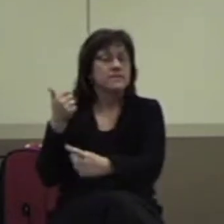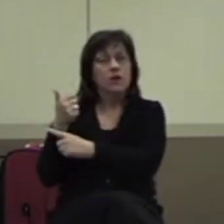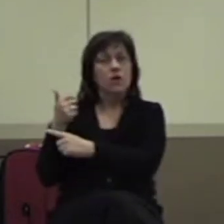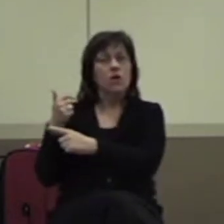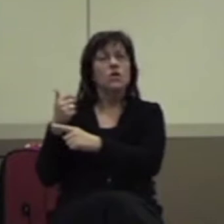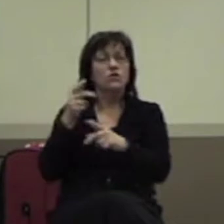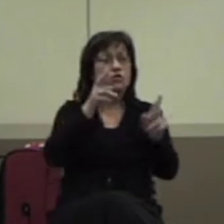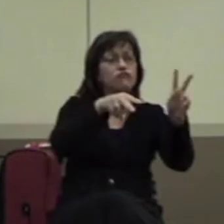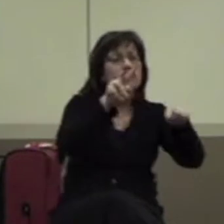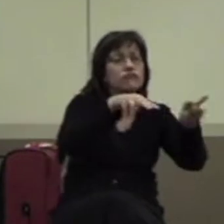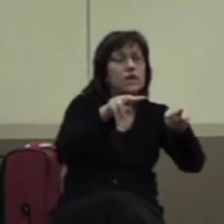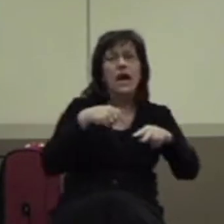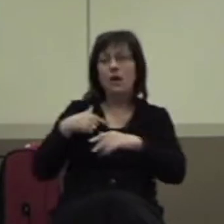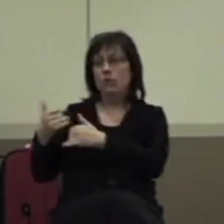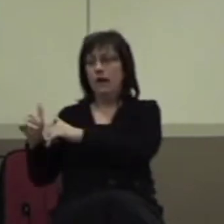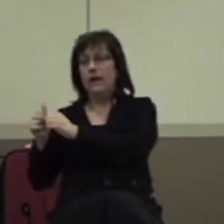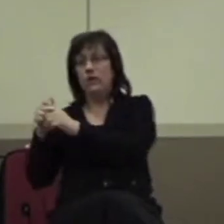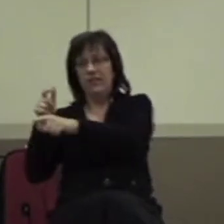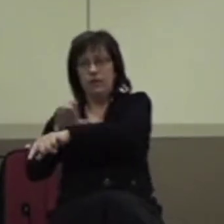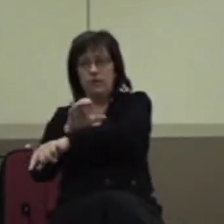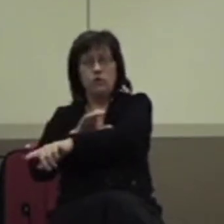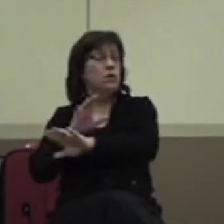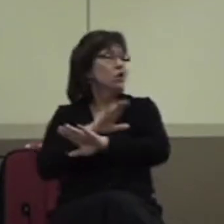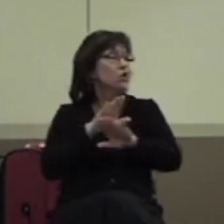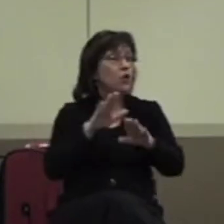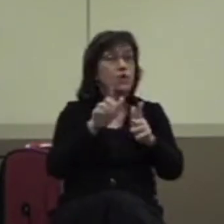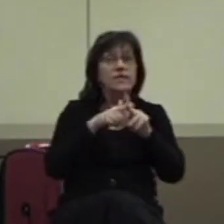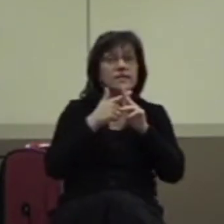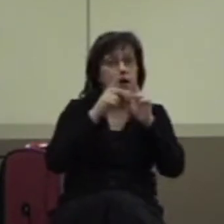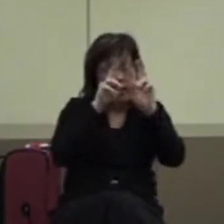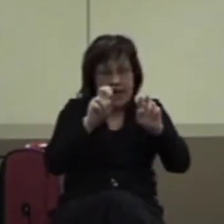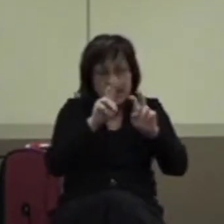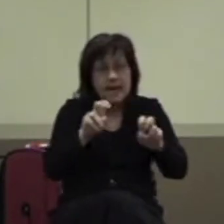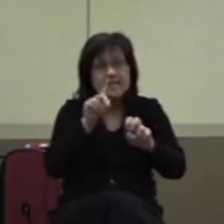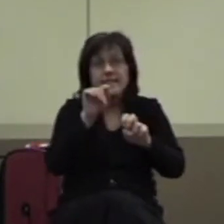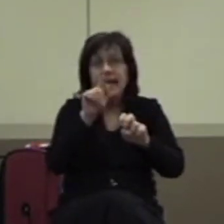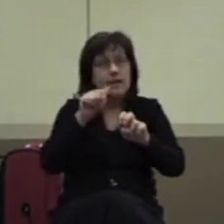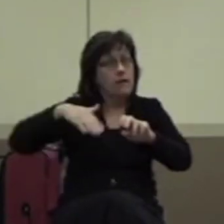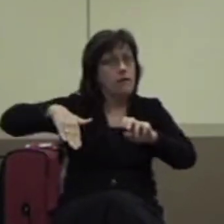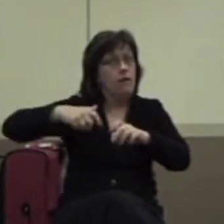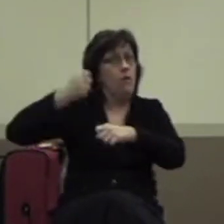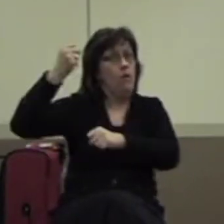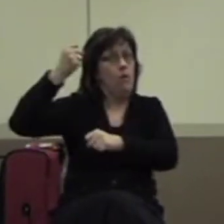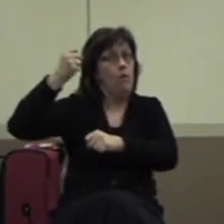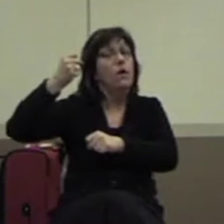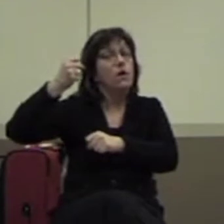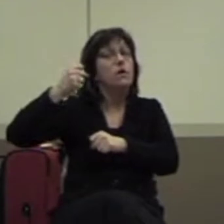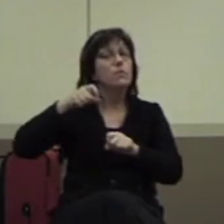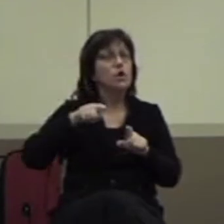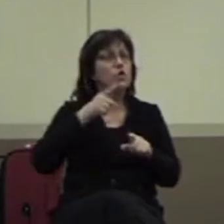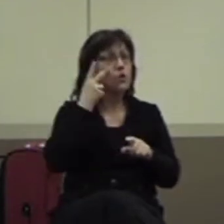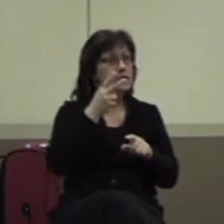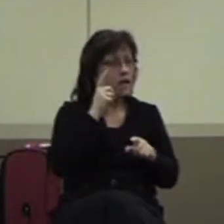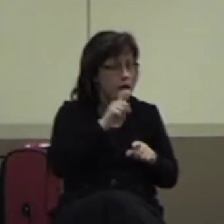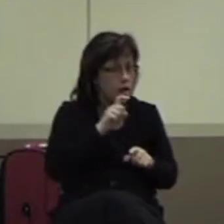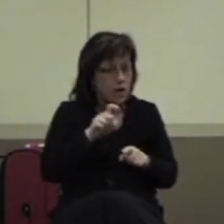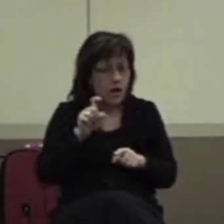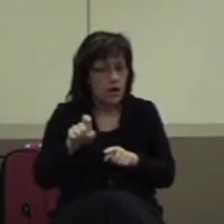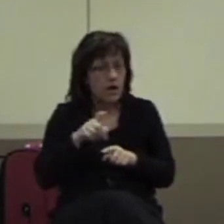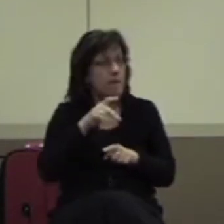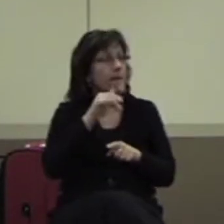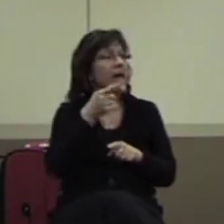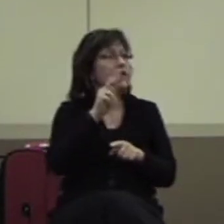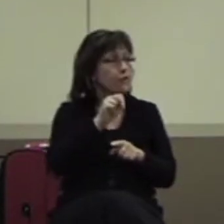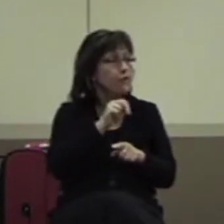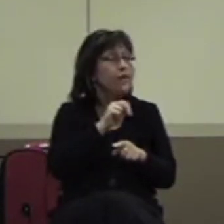I mess with something on my computer there. And don't start analyzing the data, but you will see some patterns. Each